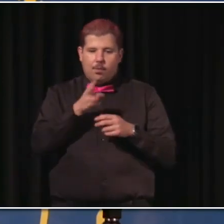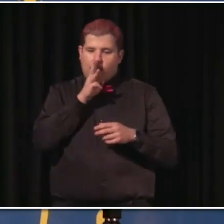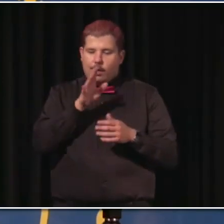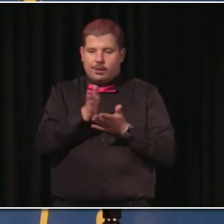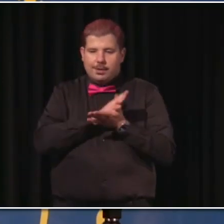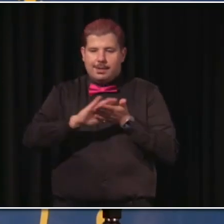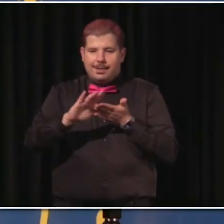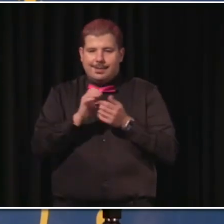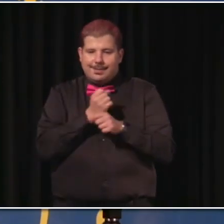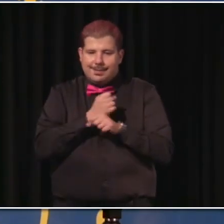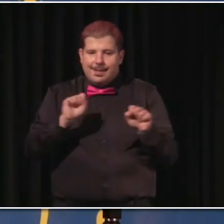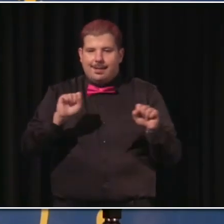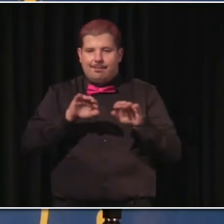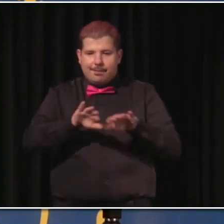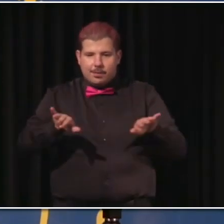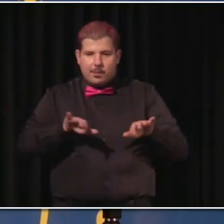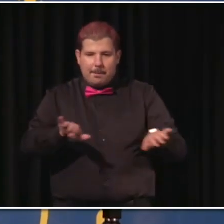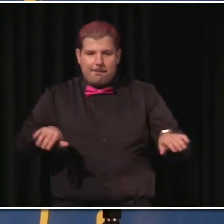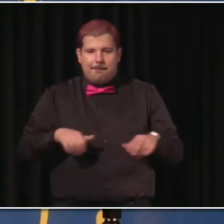drink and swim,